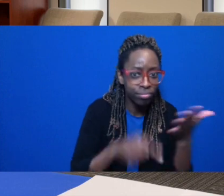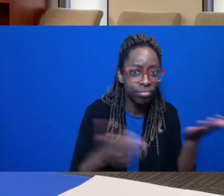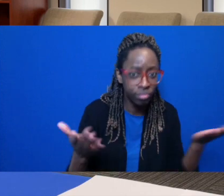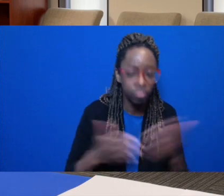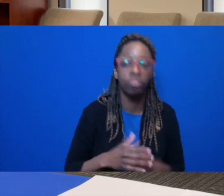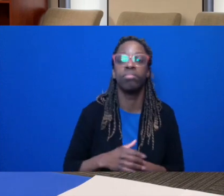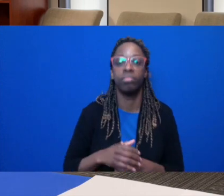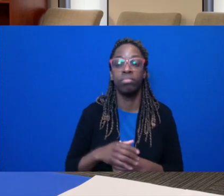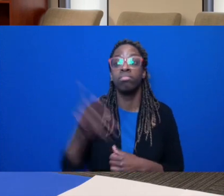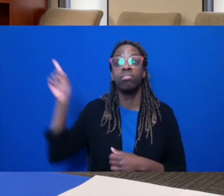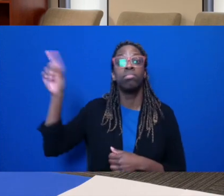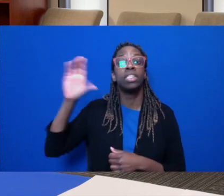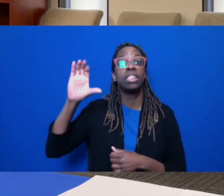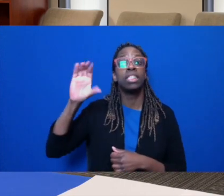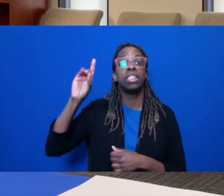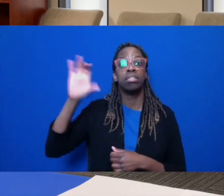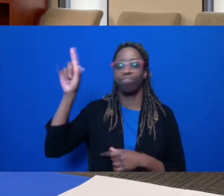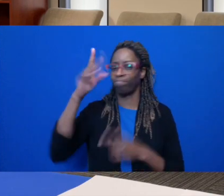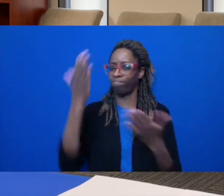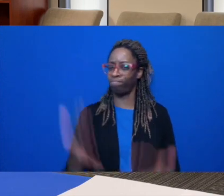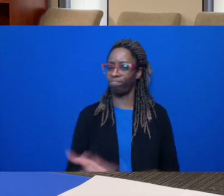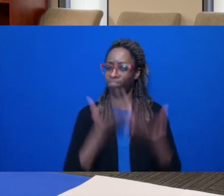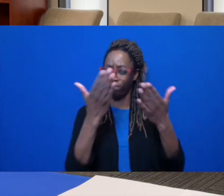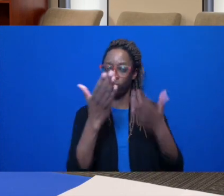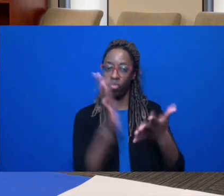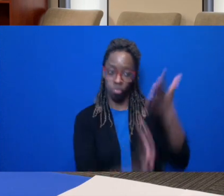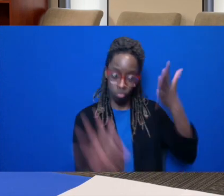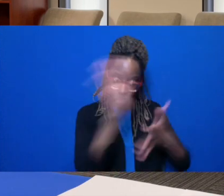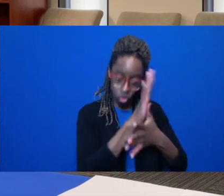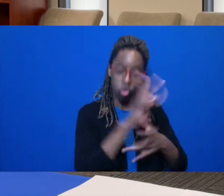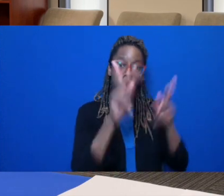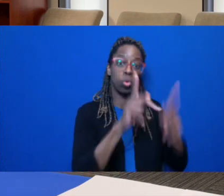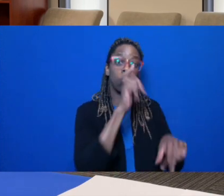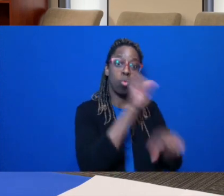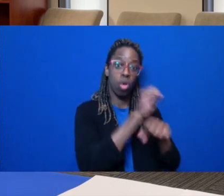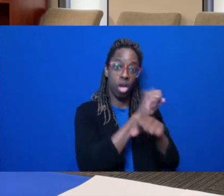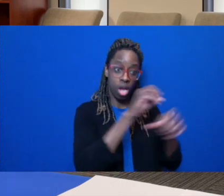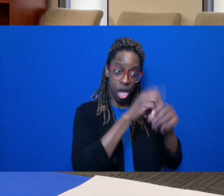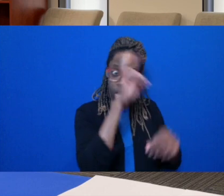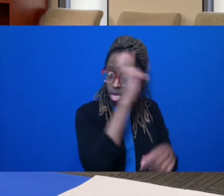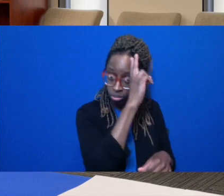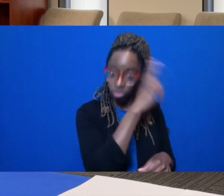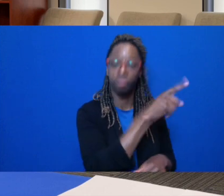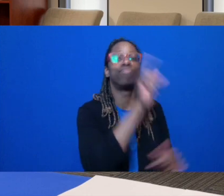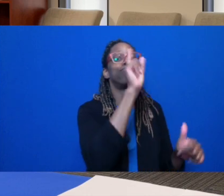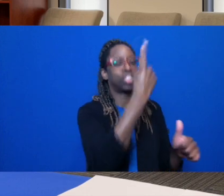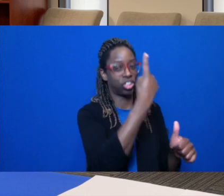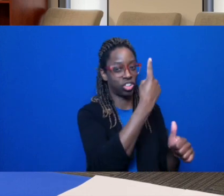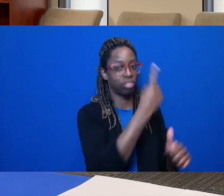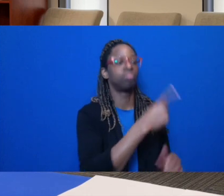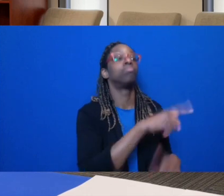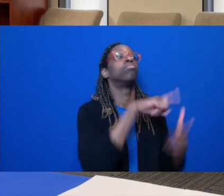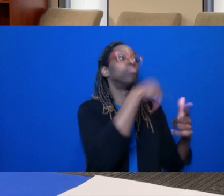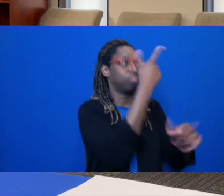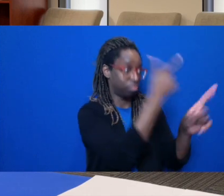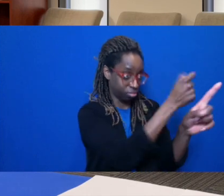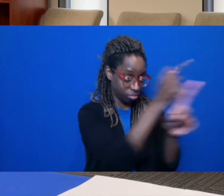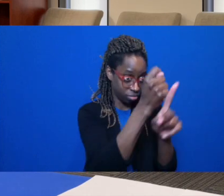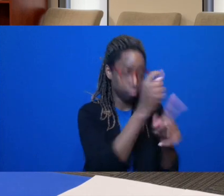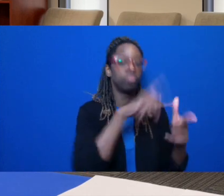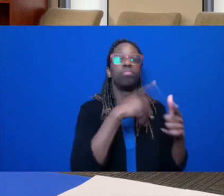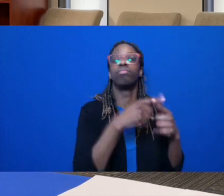close second, we also prioritize nursing home staff and residents as well. As we've seen during this